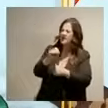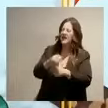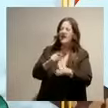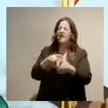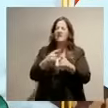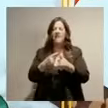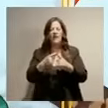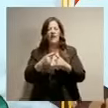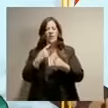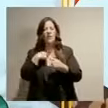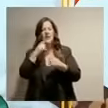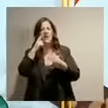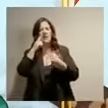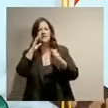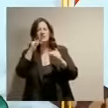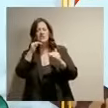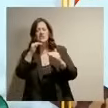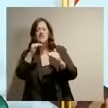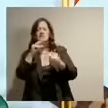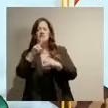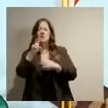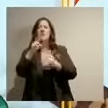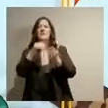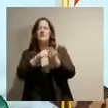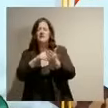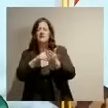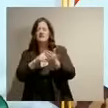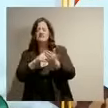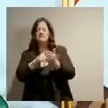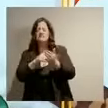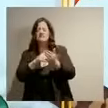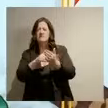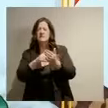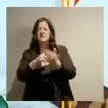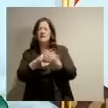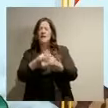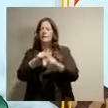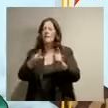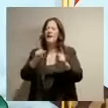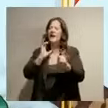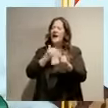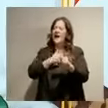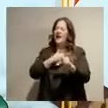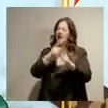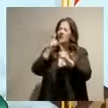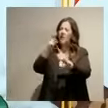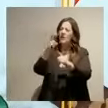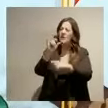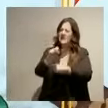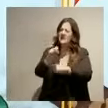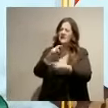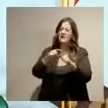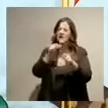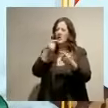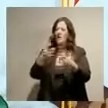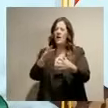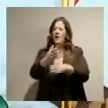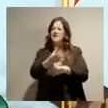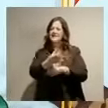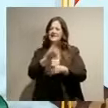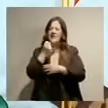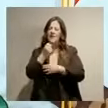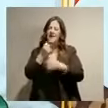maybe we can achieve this 200,000. So I would tell them our resolve remains firm, but reality check. We don't want to take away an existing